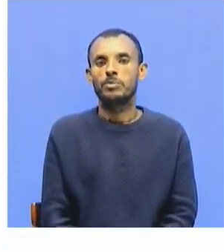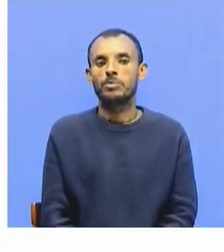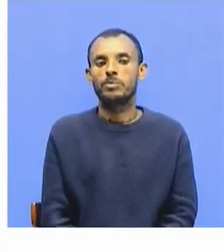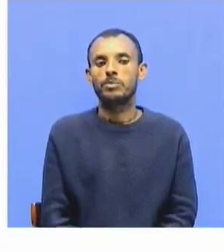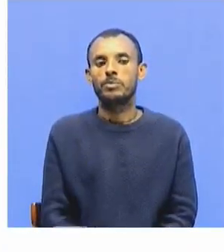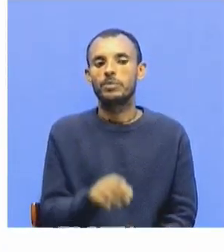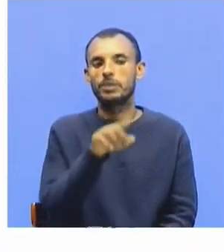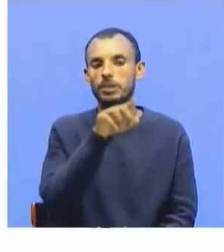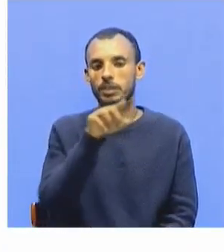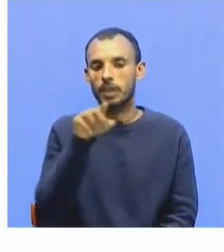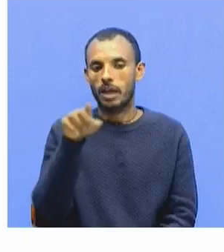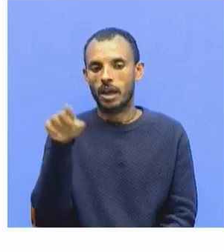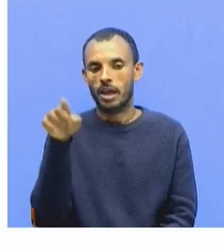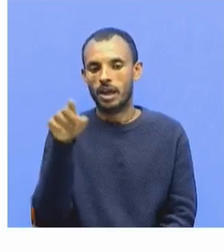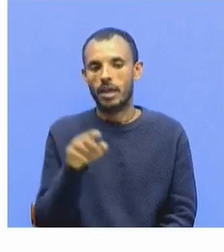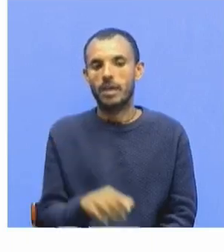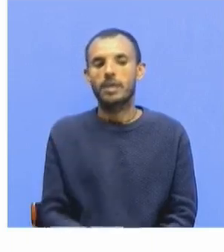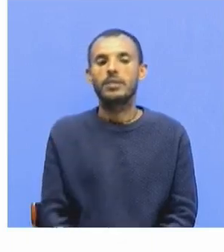they,